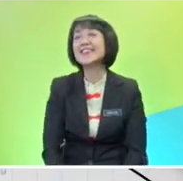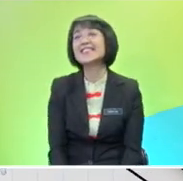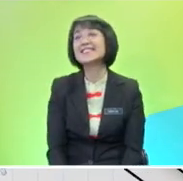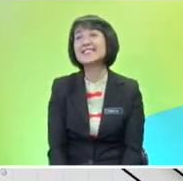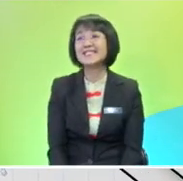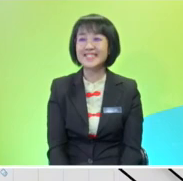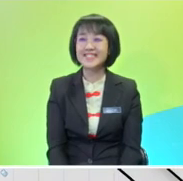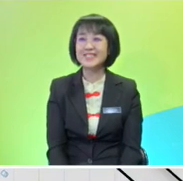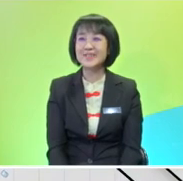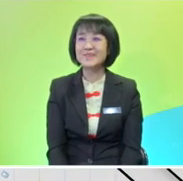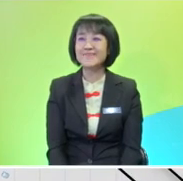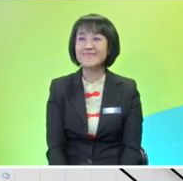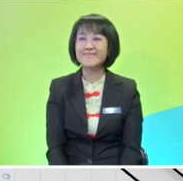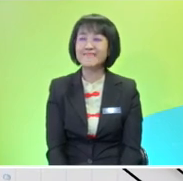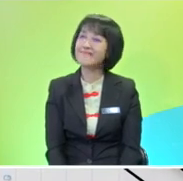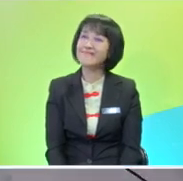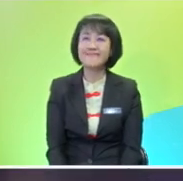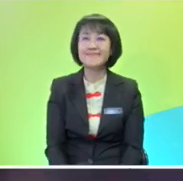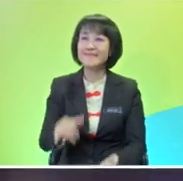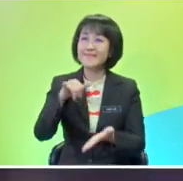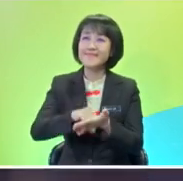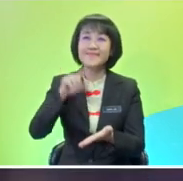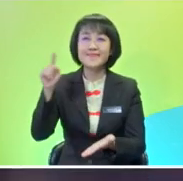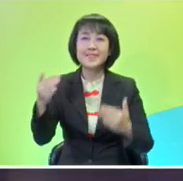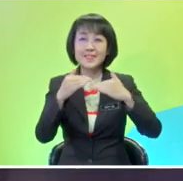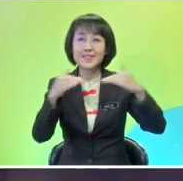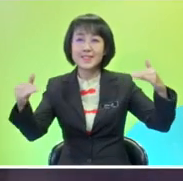Yes! Okay, and that is all here for Slot Tahap 1